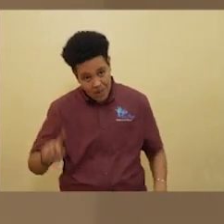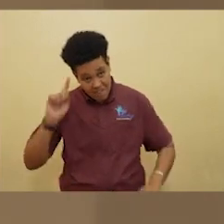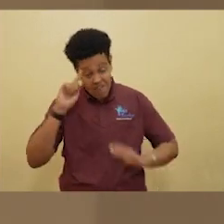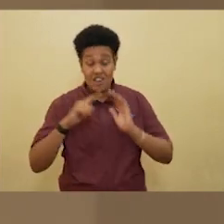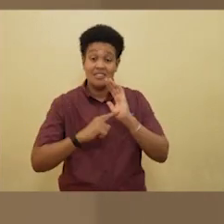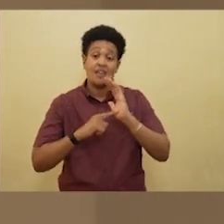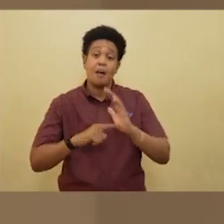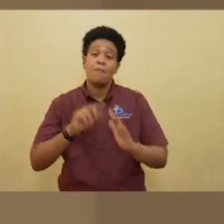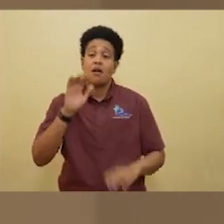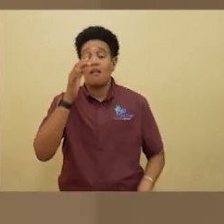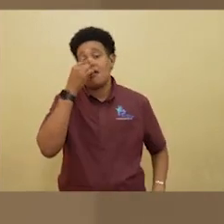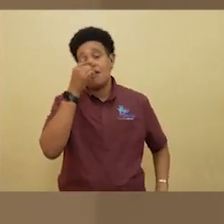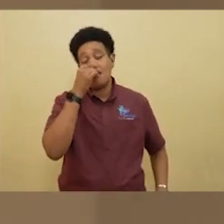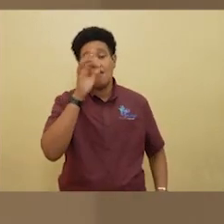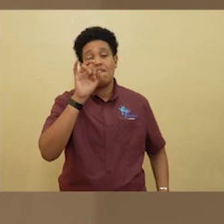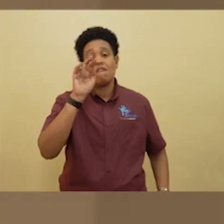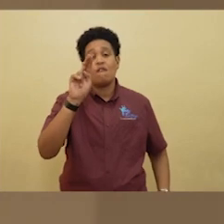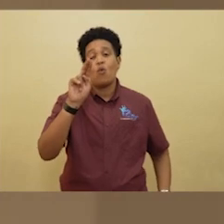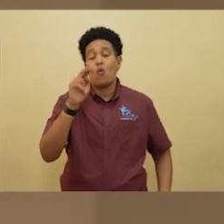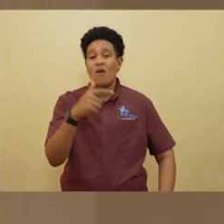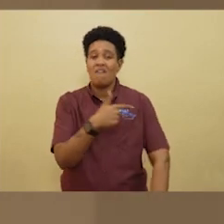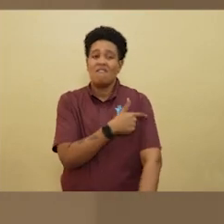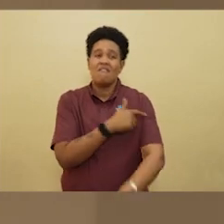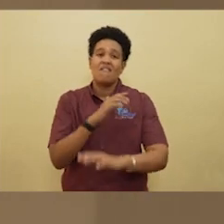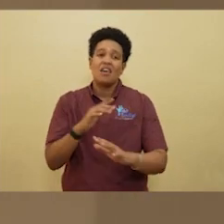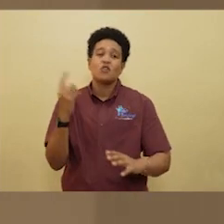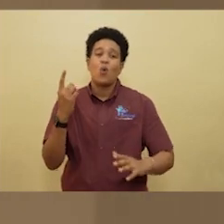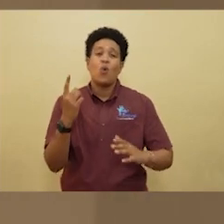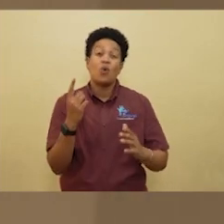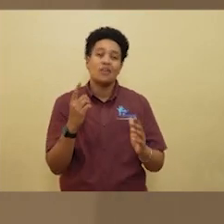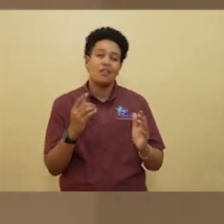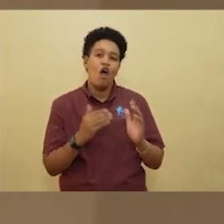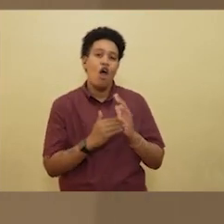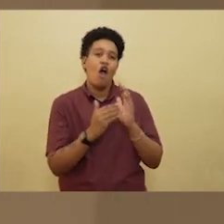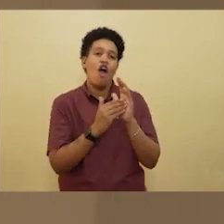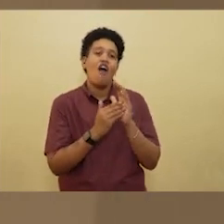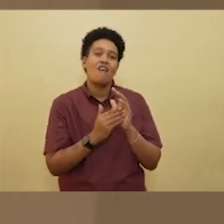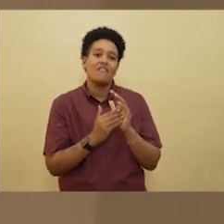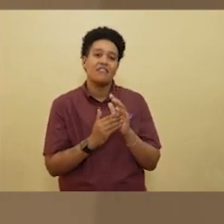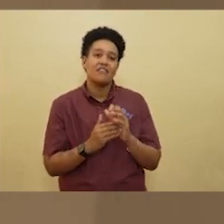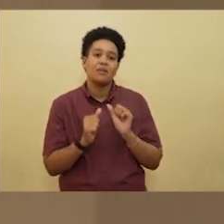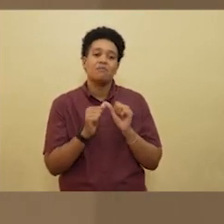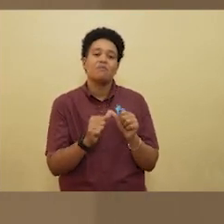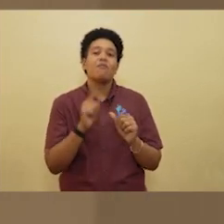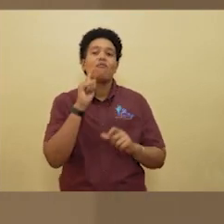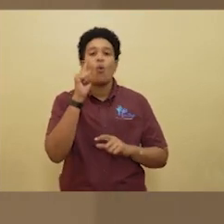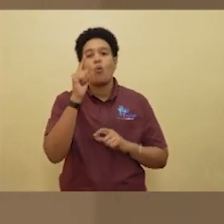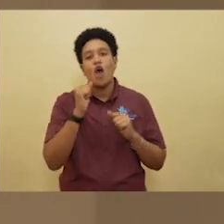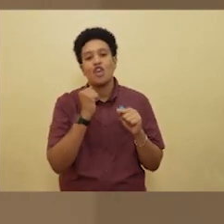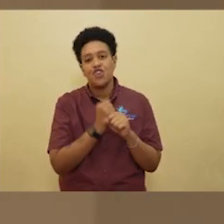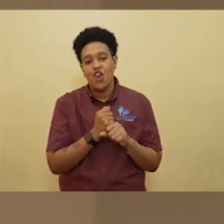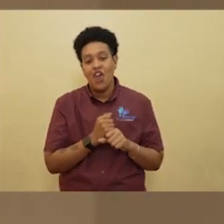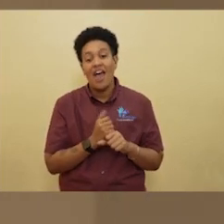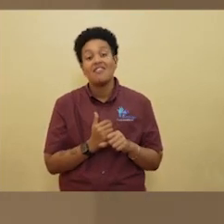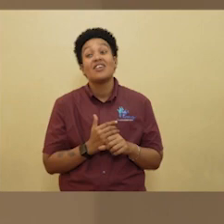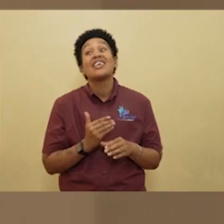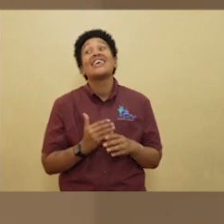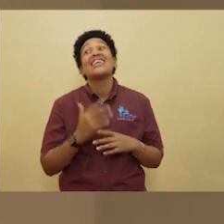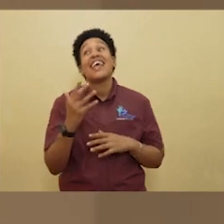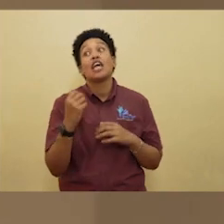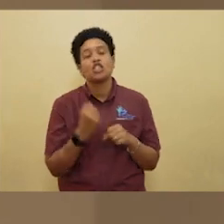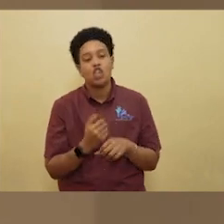flu vaccine often lasts only a year. You have to then get another flu vaccine the following year.